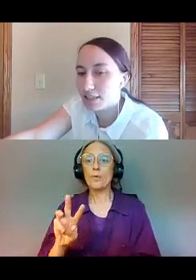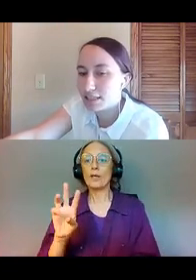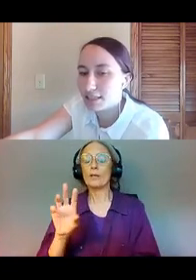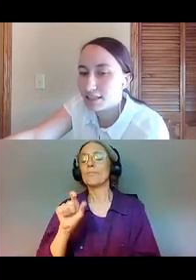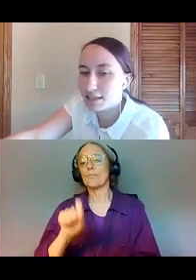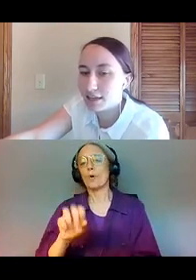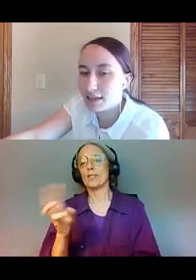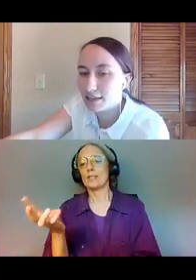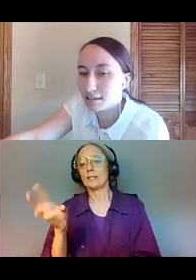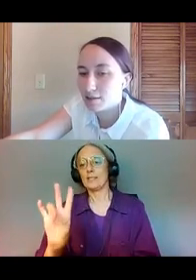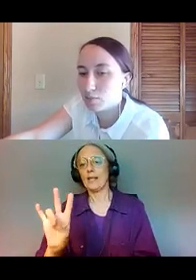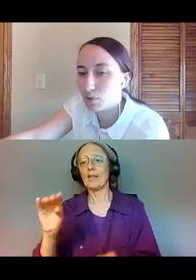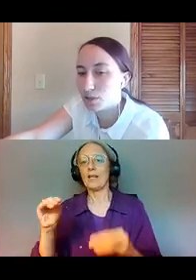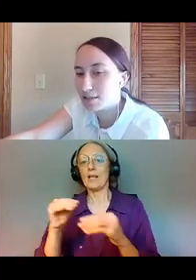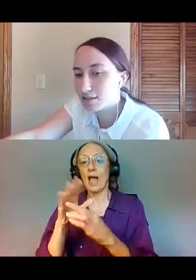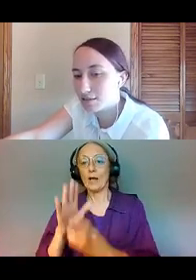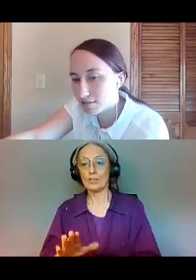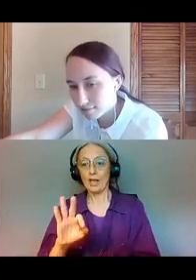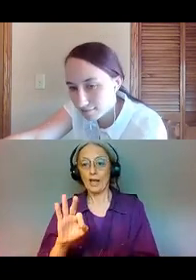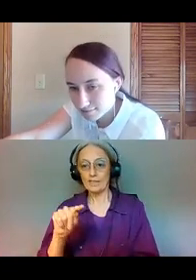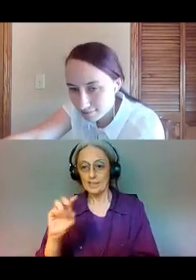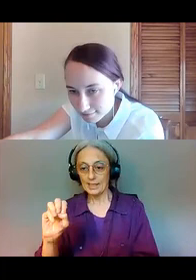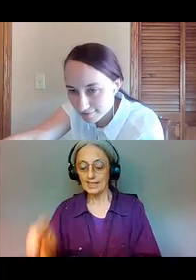counselor FTEs and